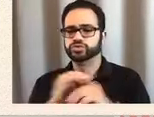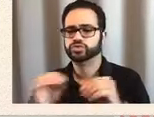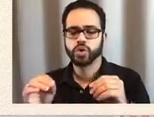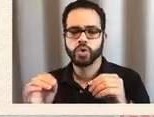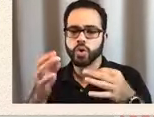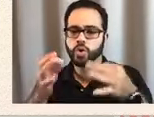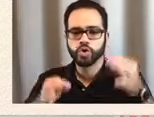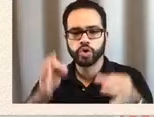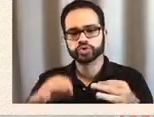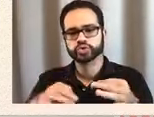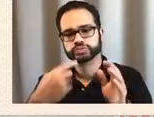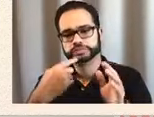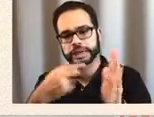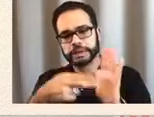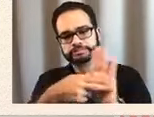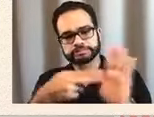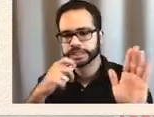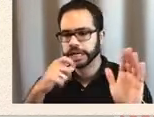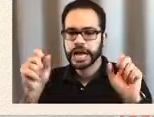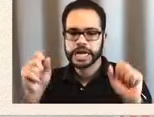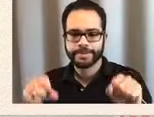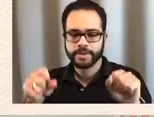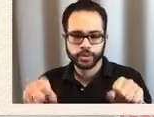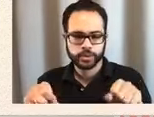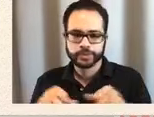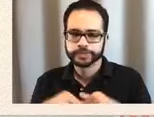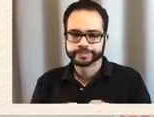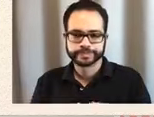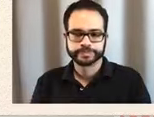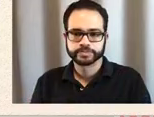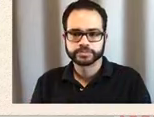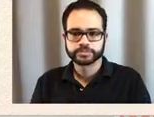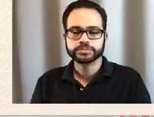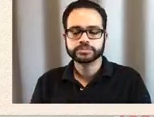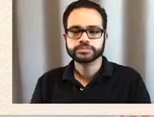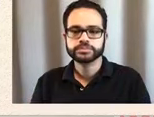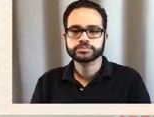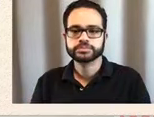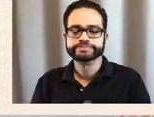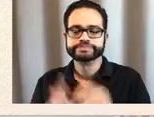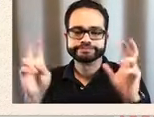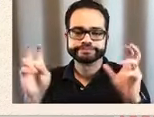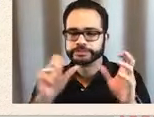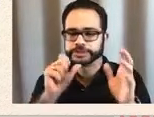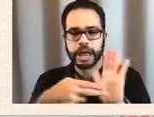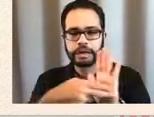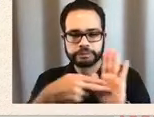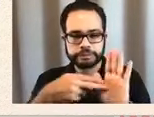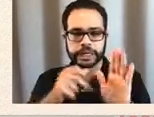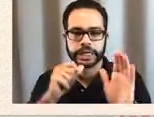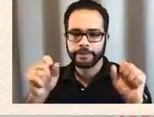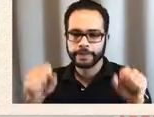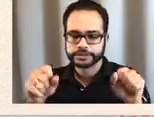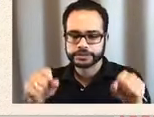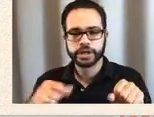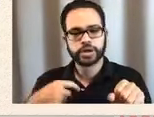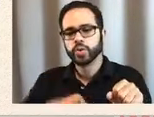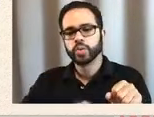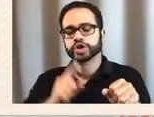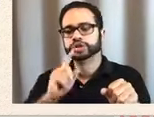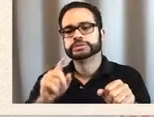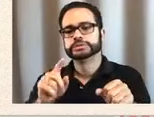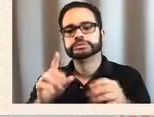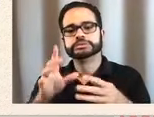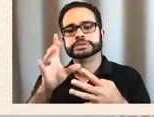advocacy. So the person isn't adjudicated incapacitated. Basically, we're just selecting certain